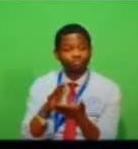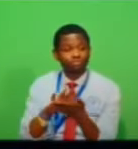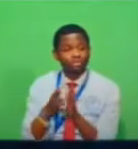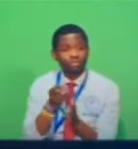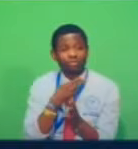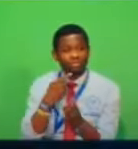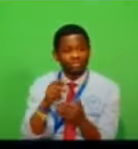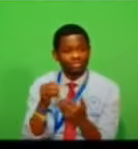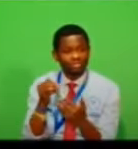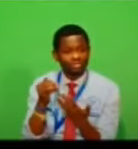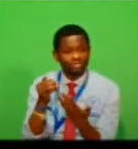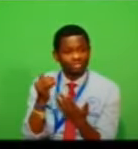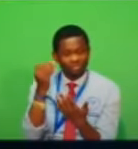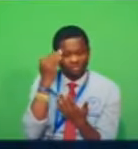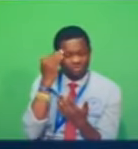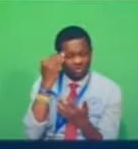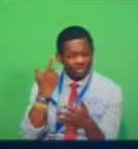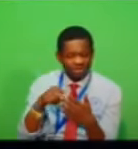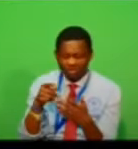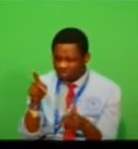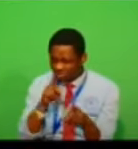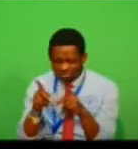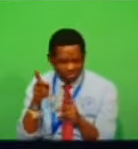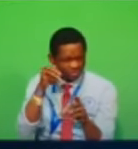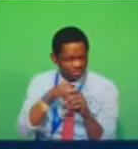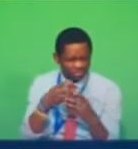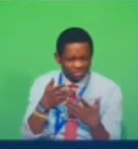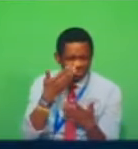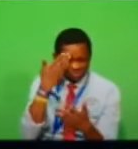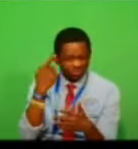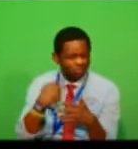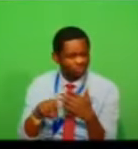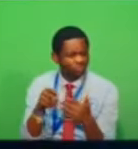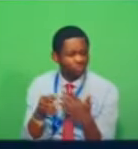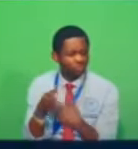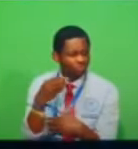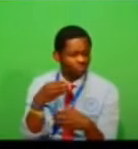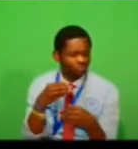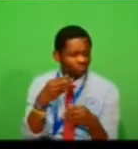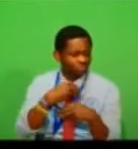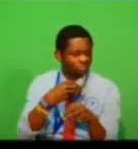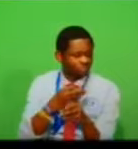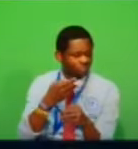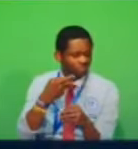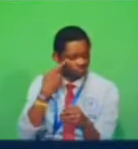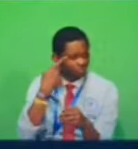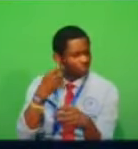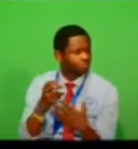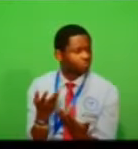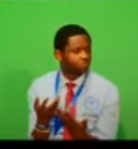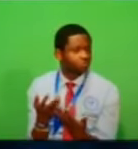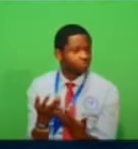who are in it do not even appreciate what God, maybe for some, do not even appreciate what God has made out of them.